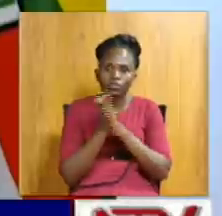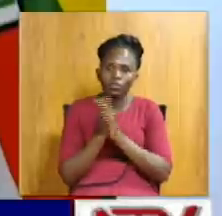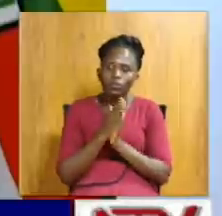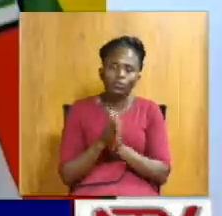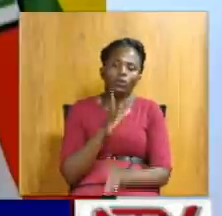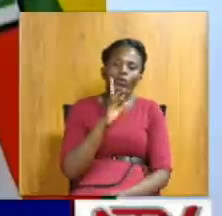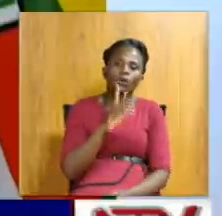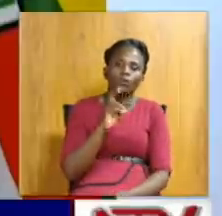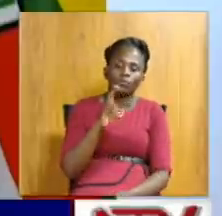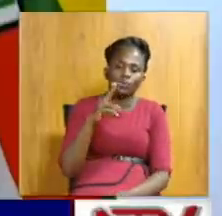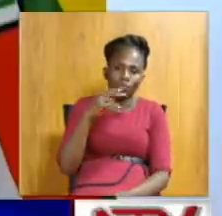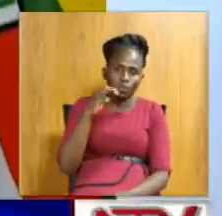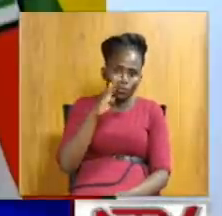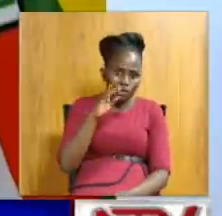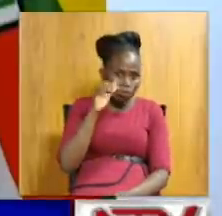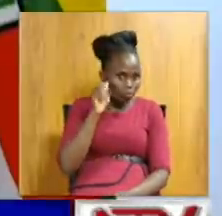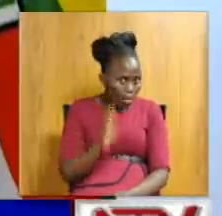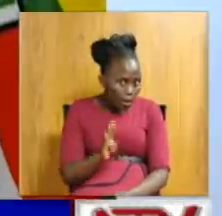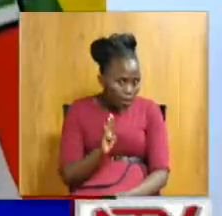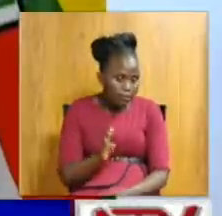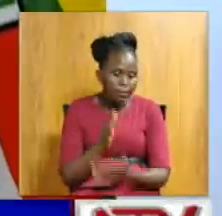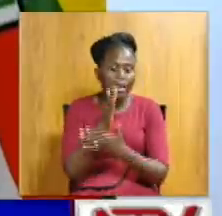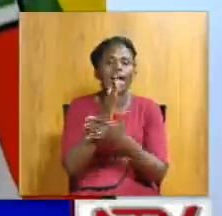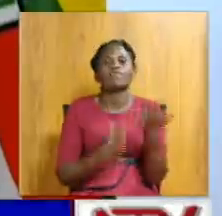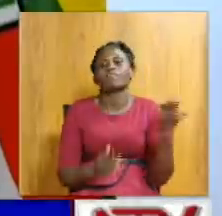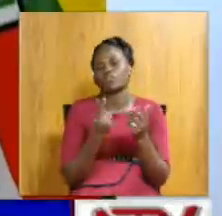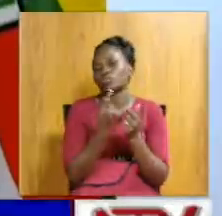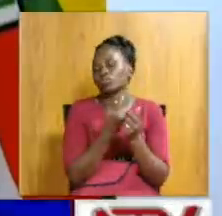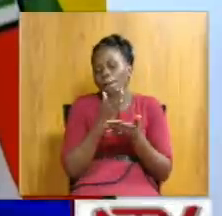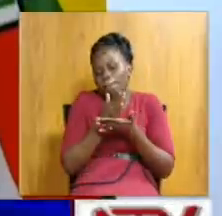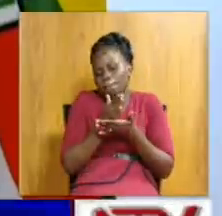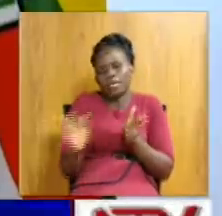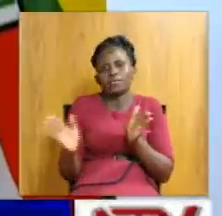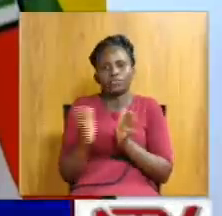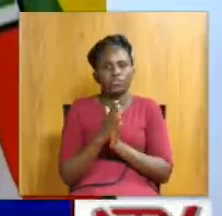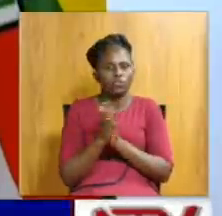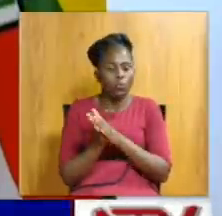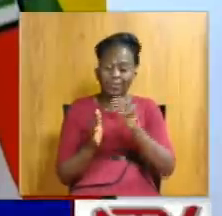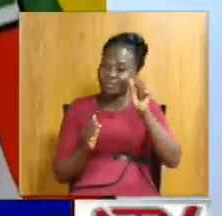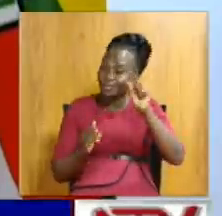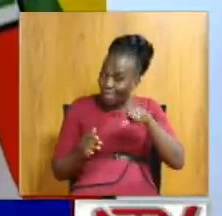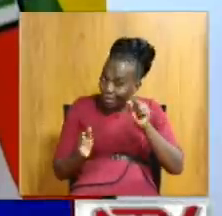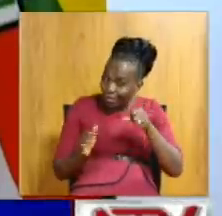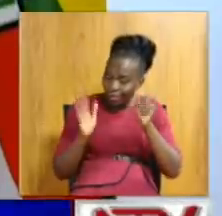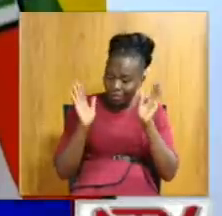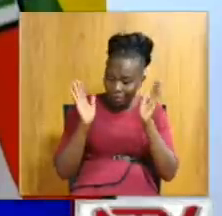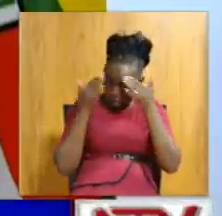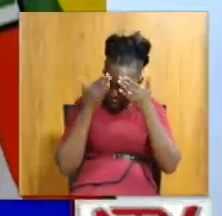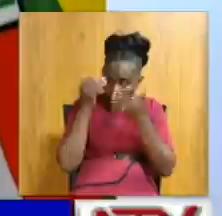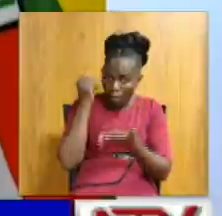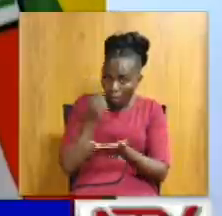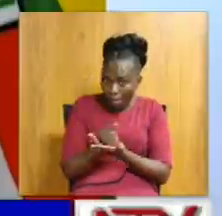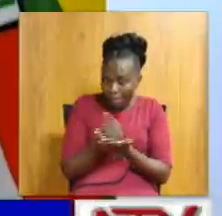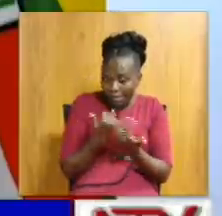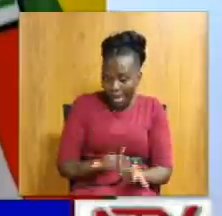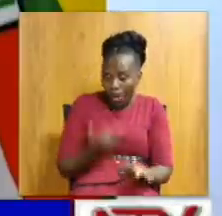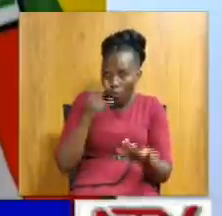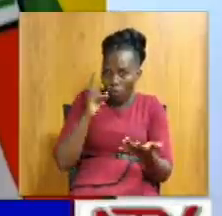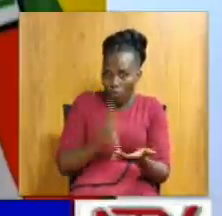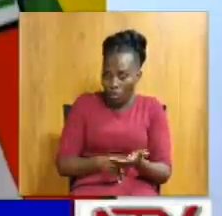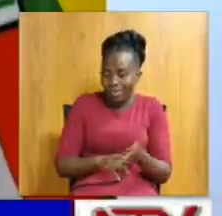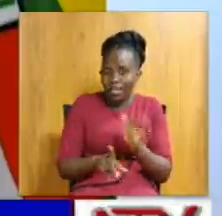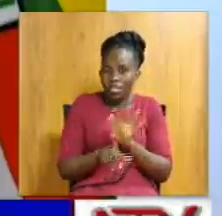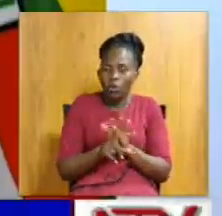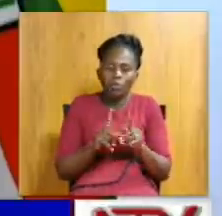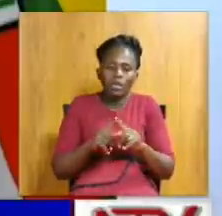riba is only half of the story. Yes, Islamic banking has been legalized but not yet